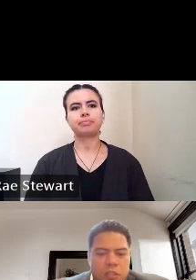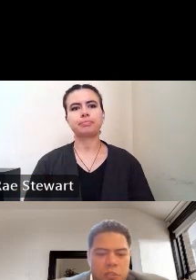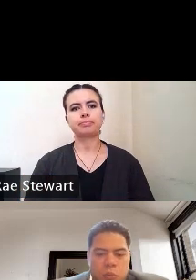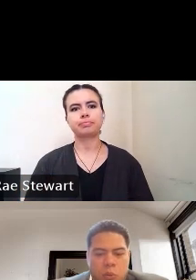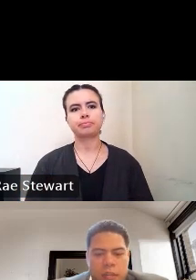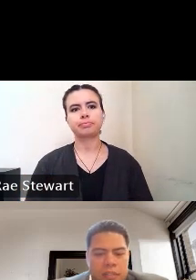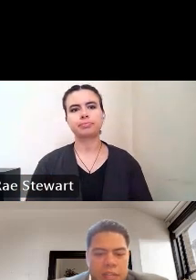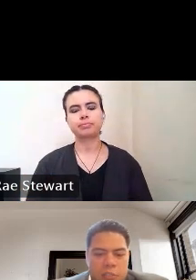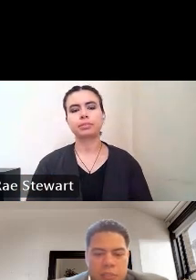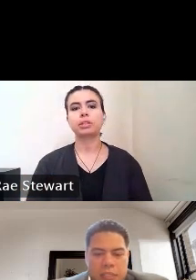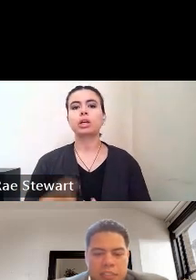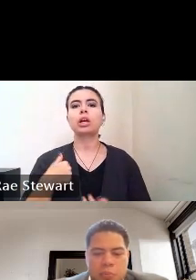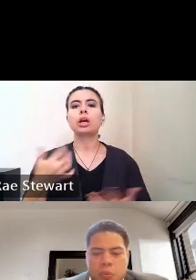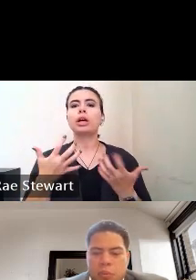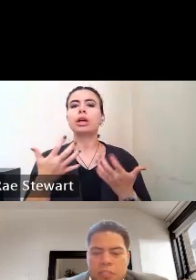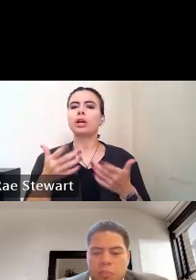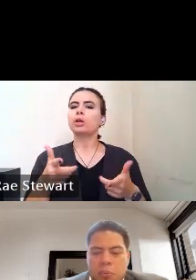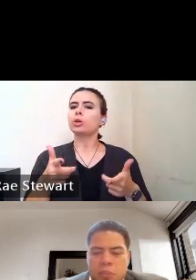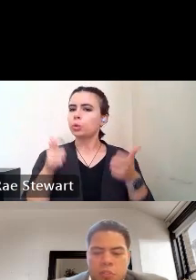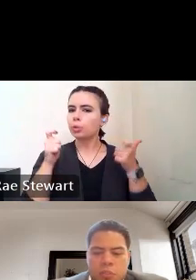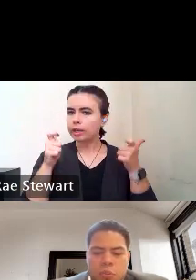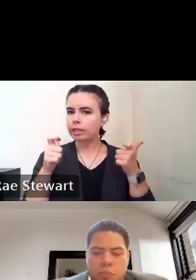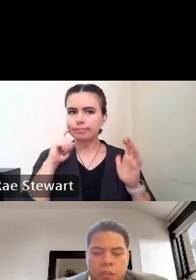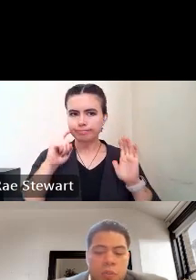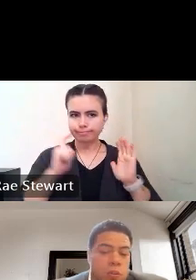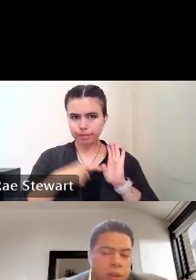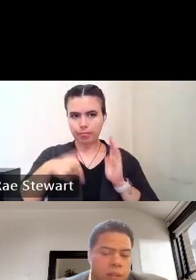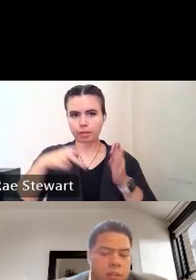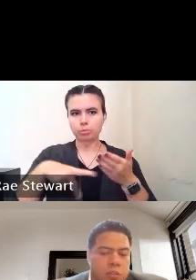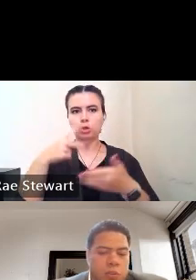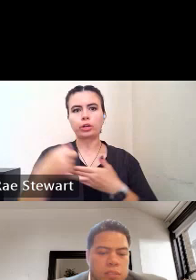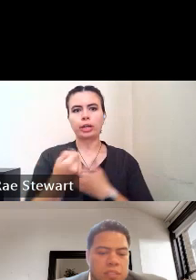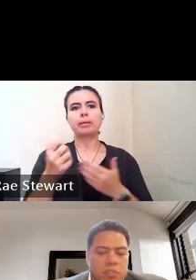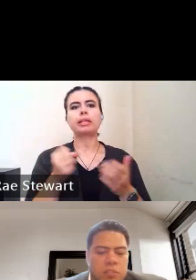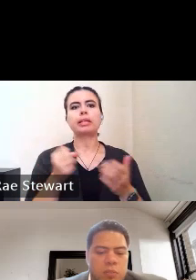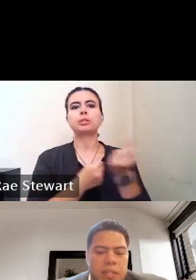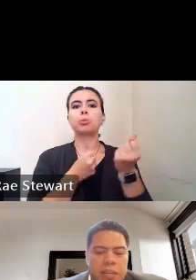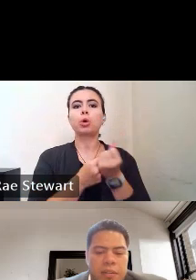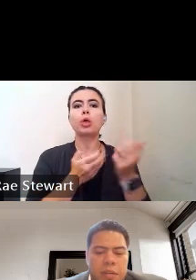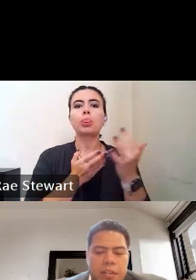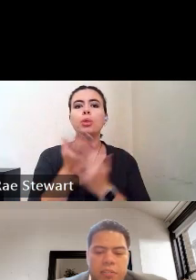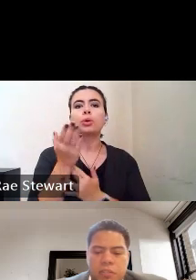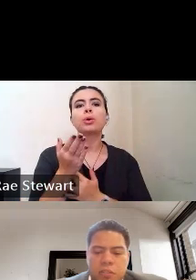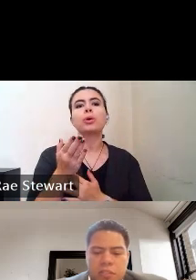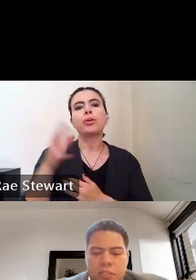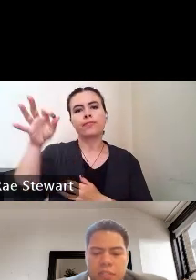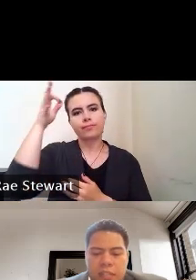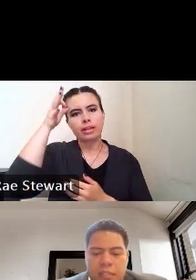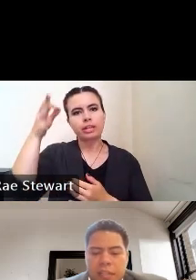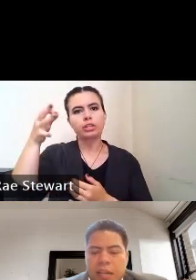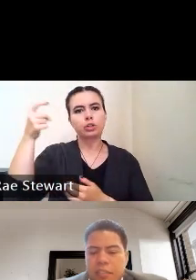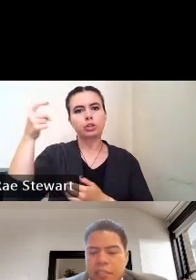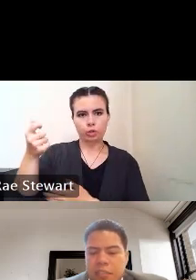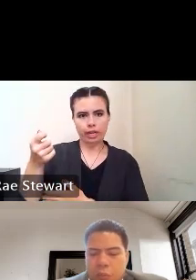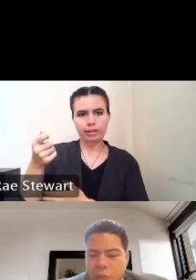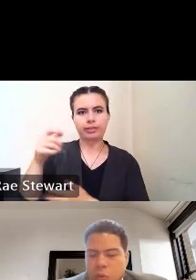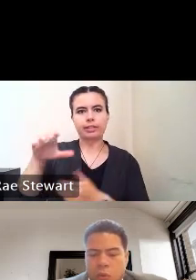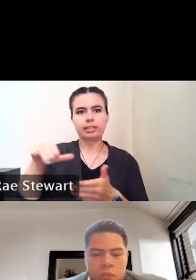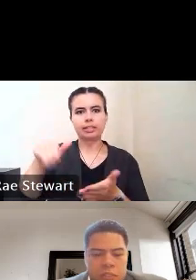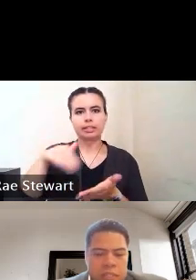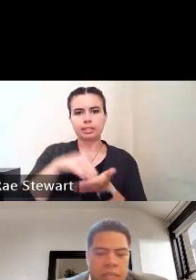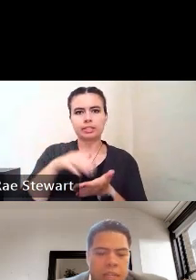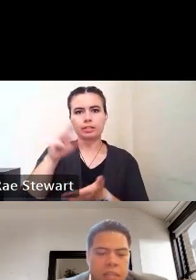So I want to do a quick acknowledgement that this program is supported through the federal grant, through the Centers for Medicaid and Medicare Services, and the content